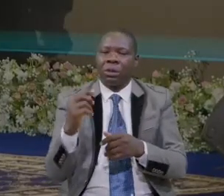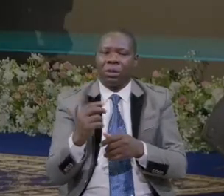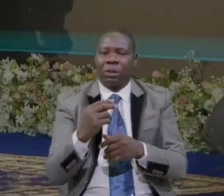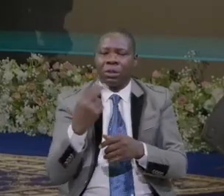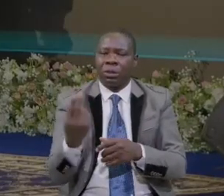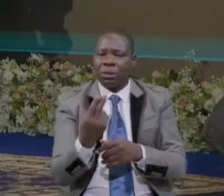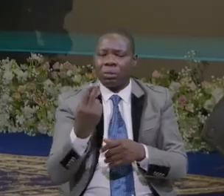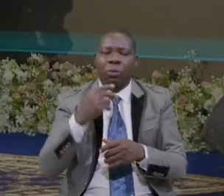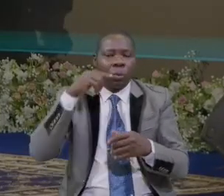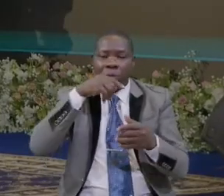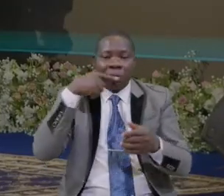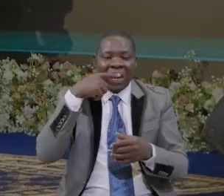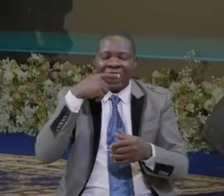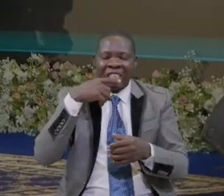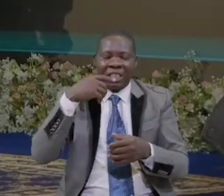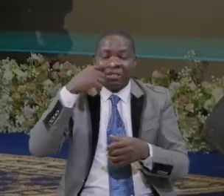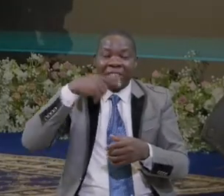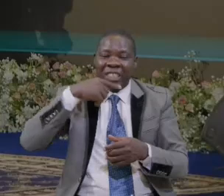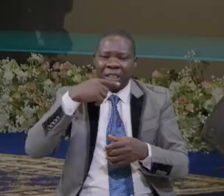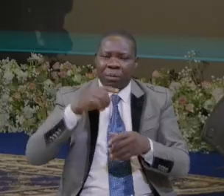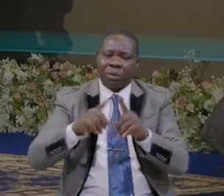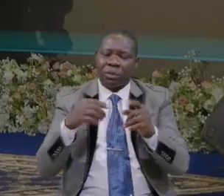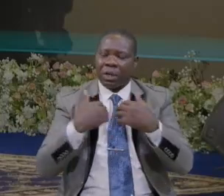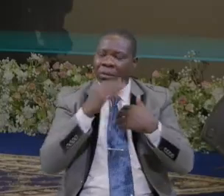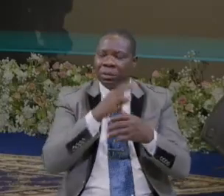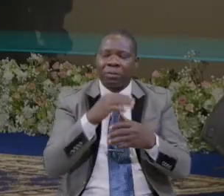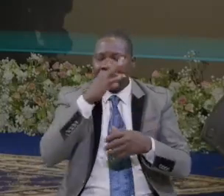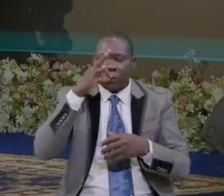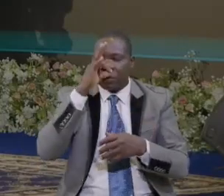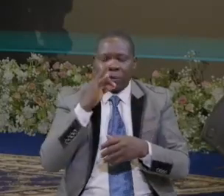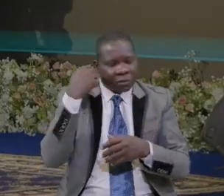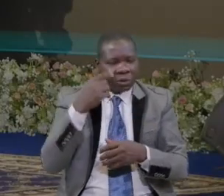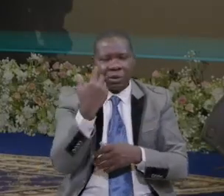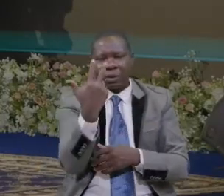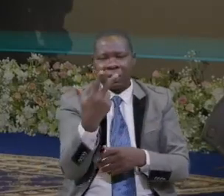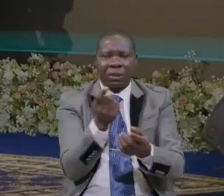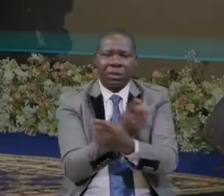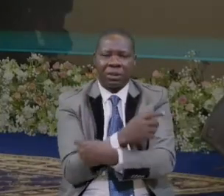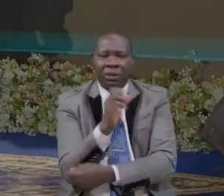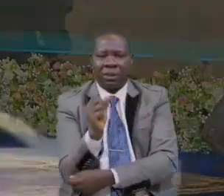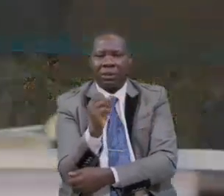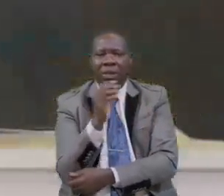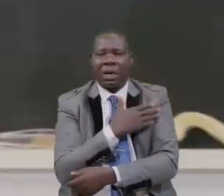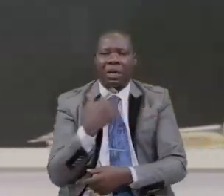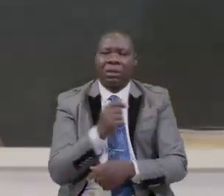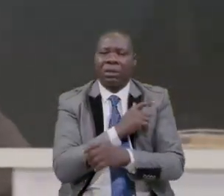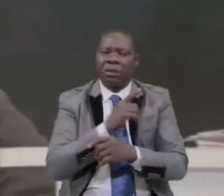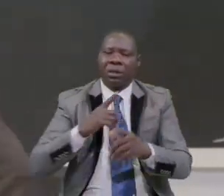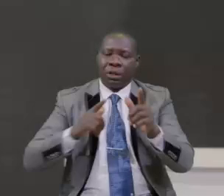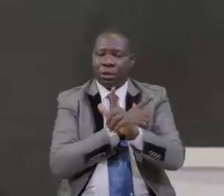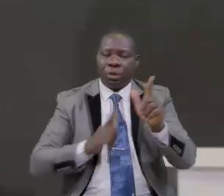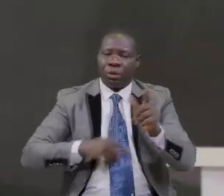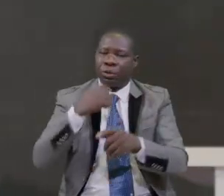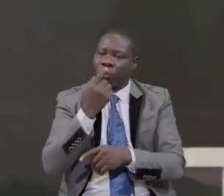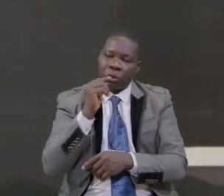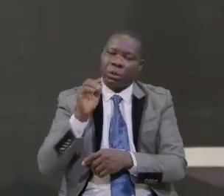been fasting for 3 days. And the Lord told him to come and tell